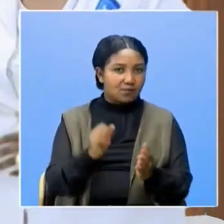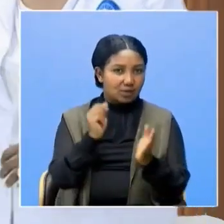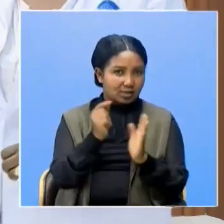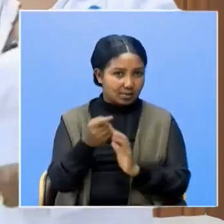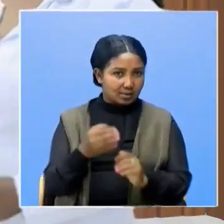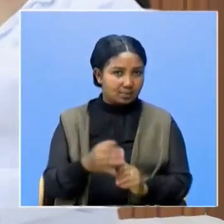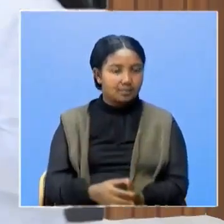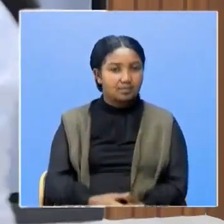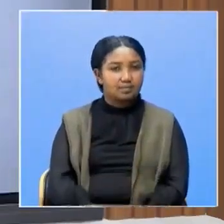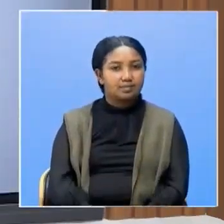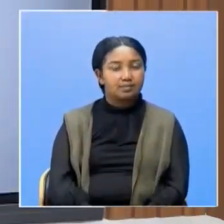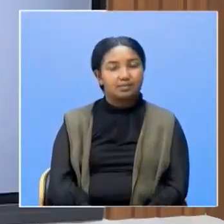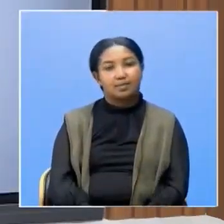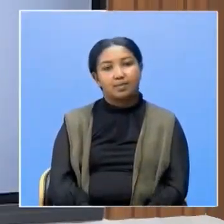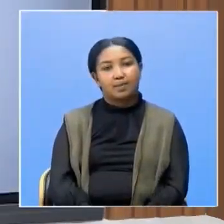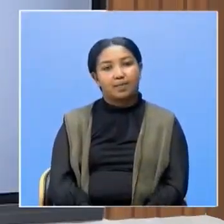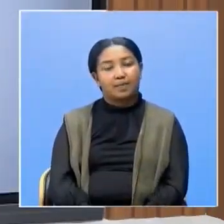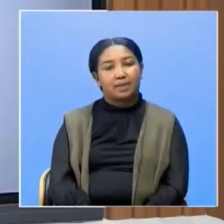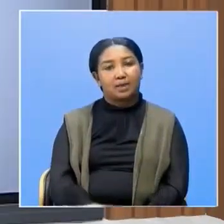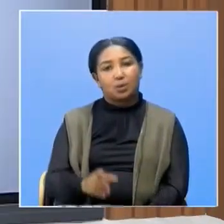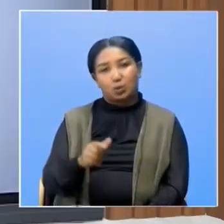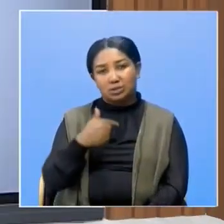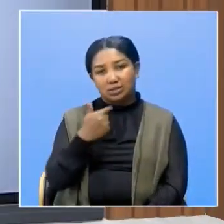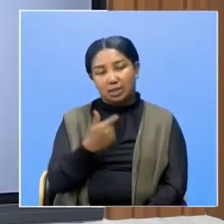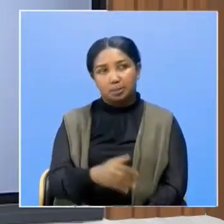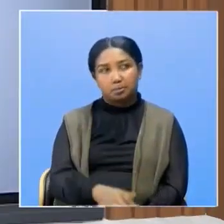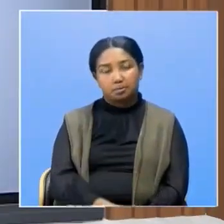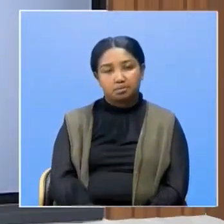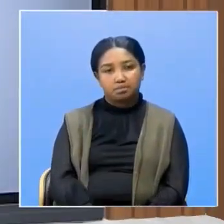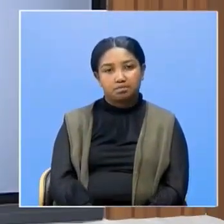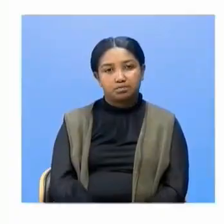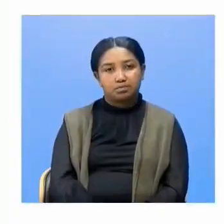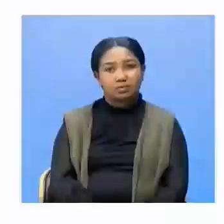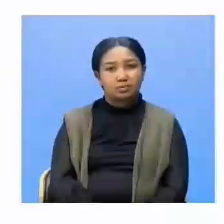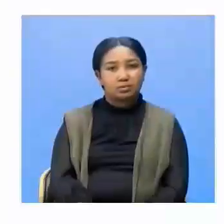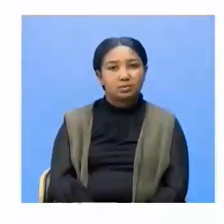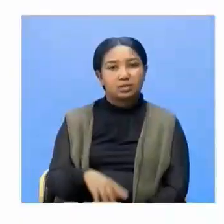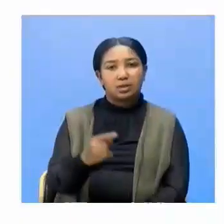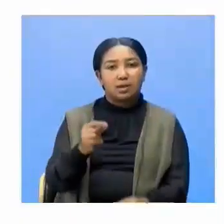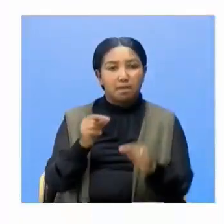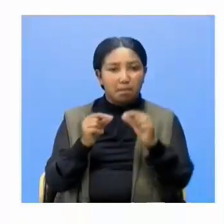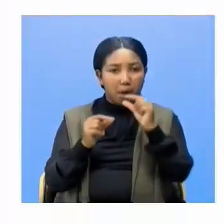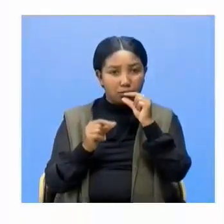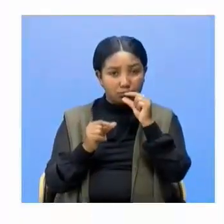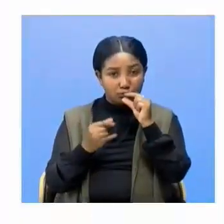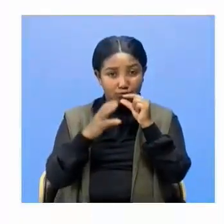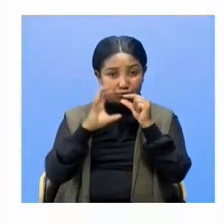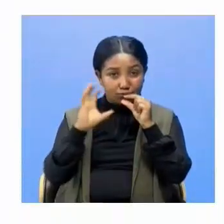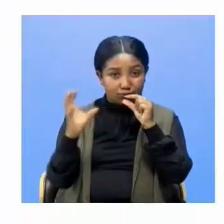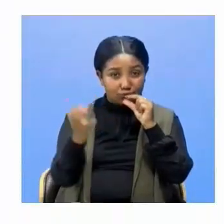example, we say the balloon